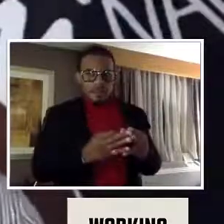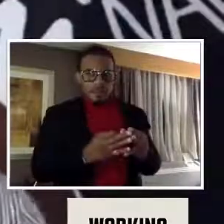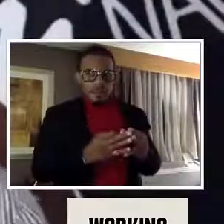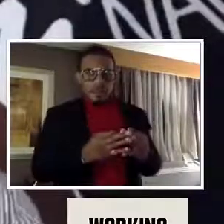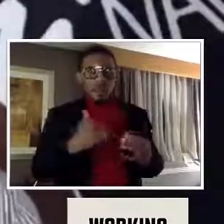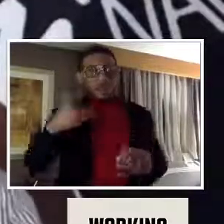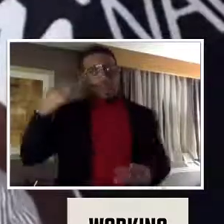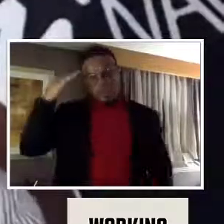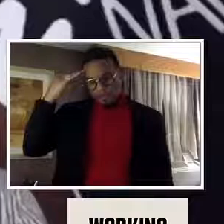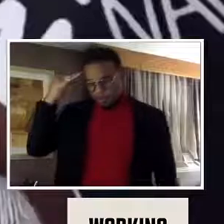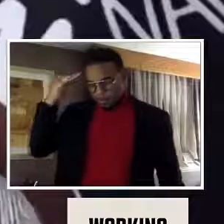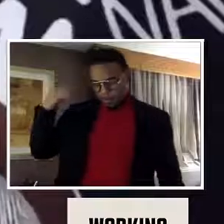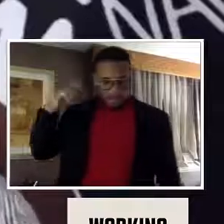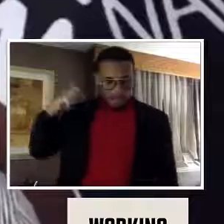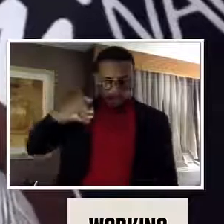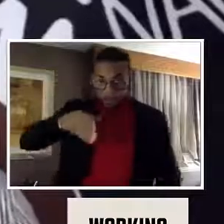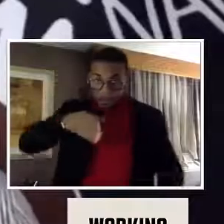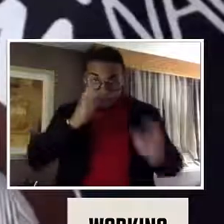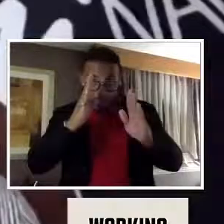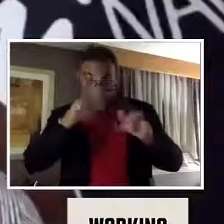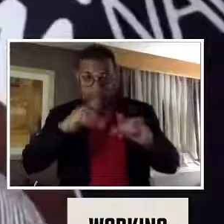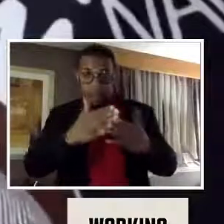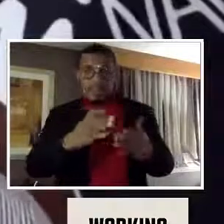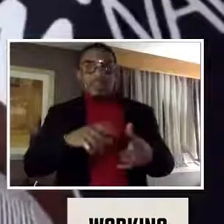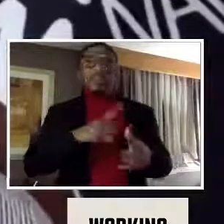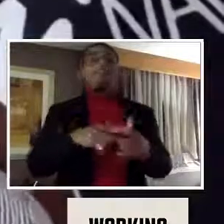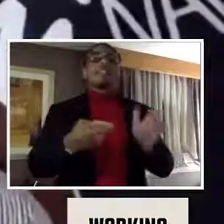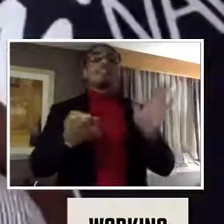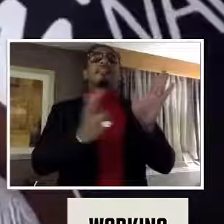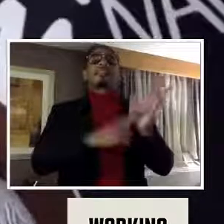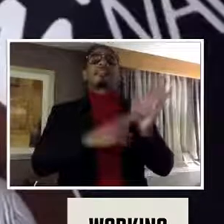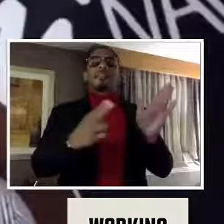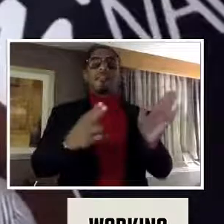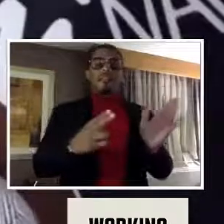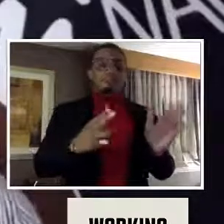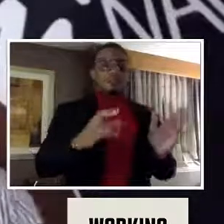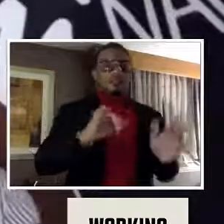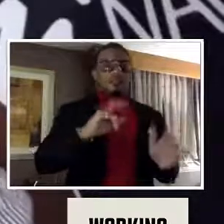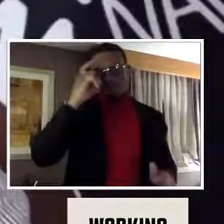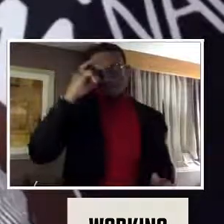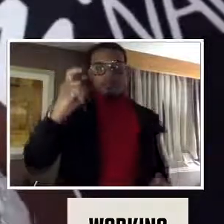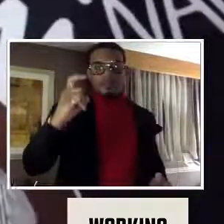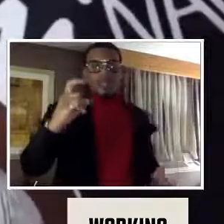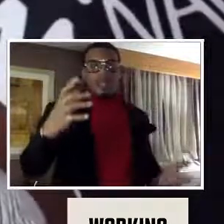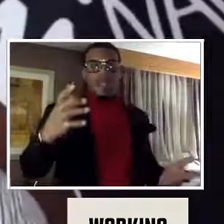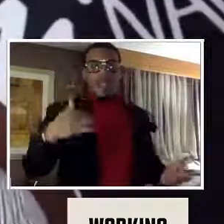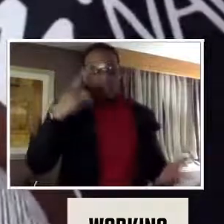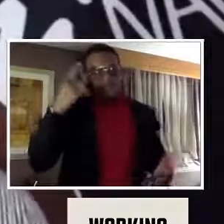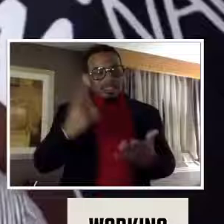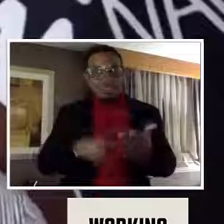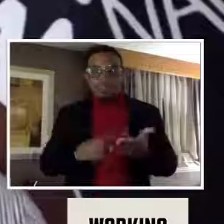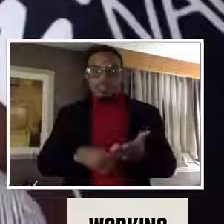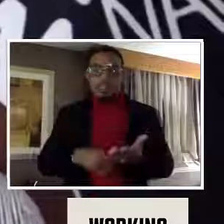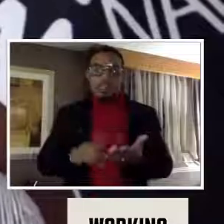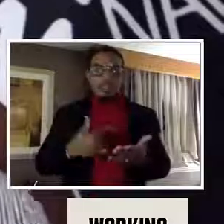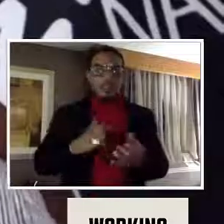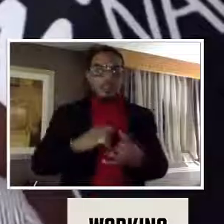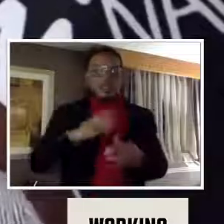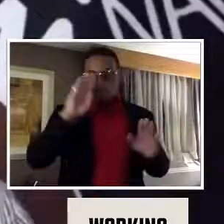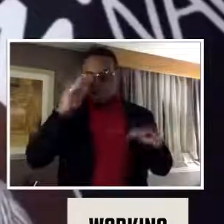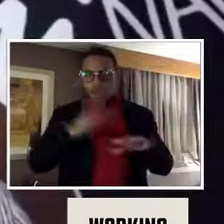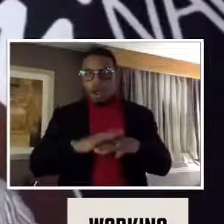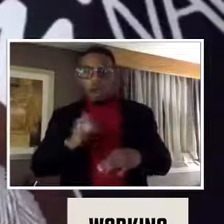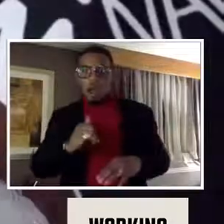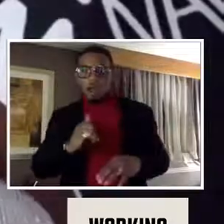I knew I had to pay attention to this thing and then sign on. It was a no-brainer. You know, I think sometimes we get so focused on